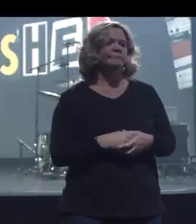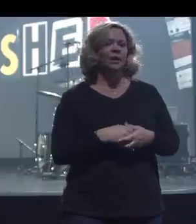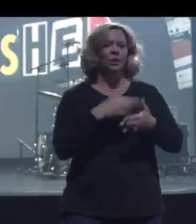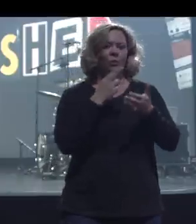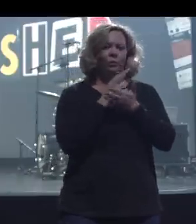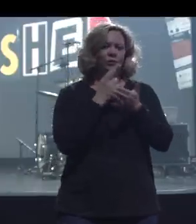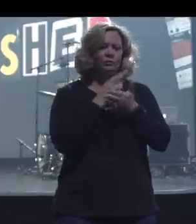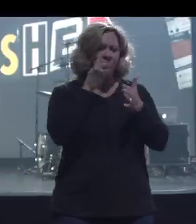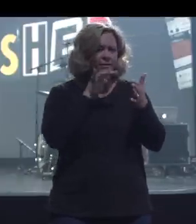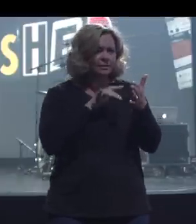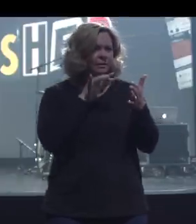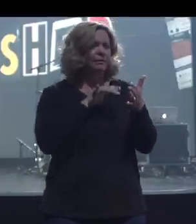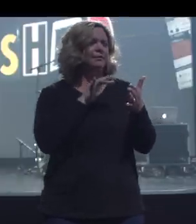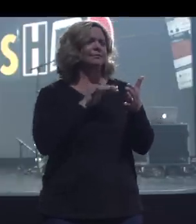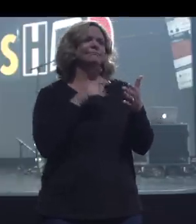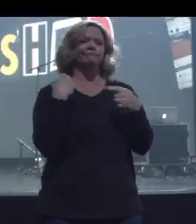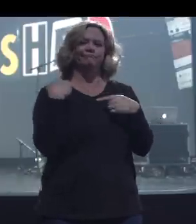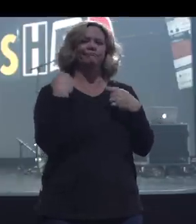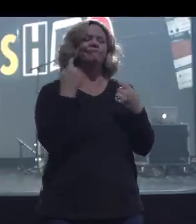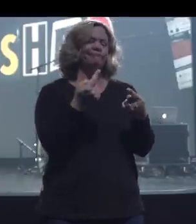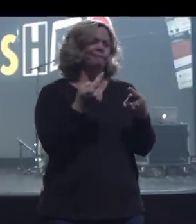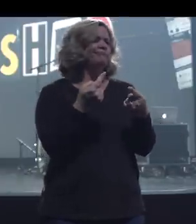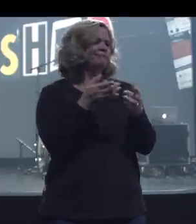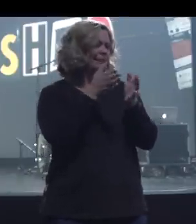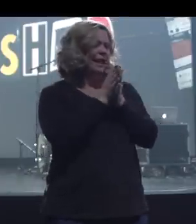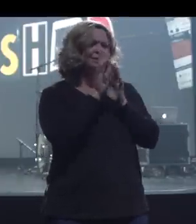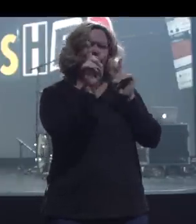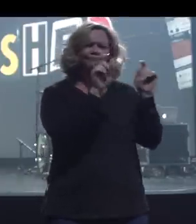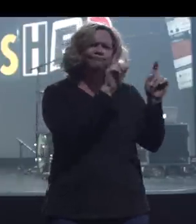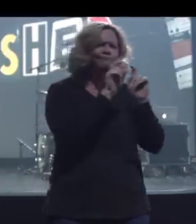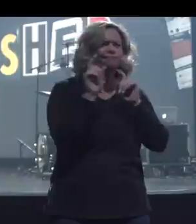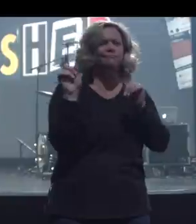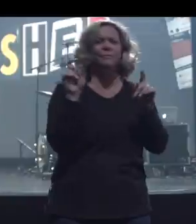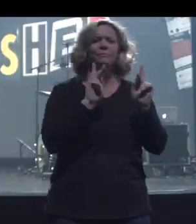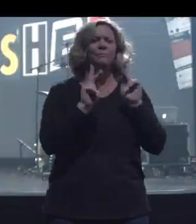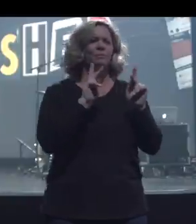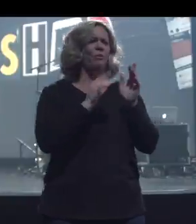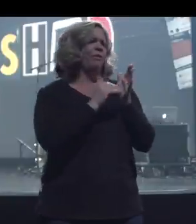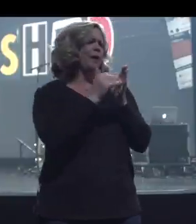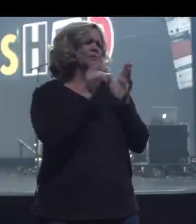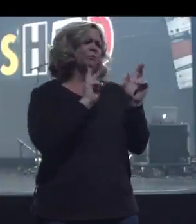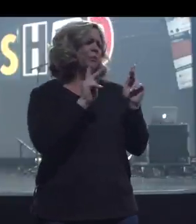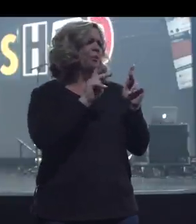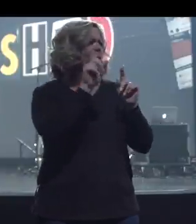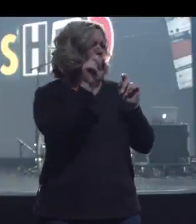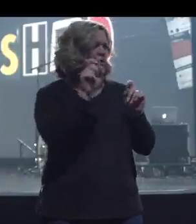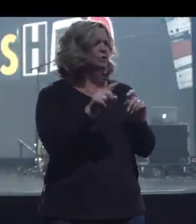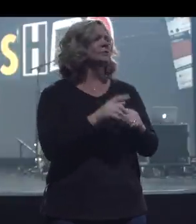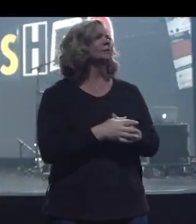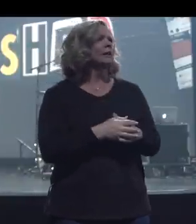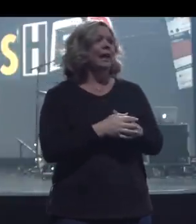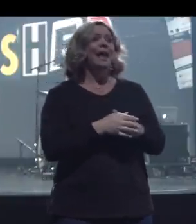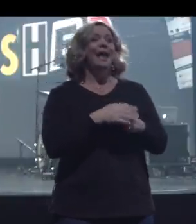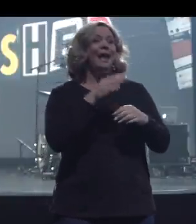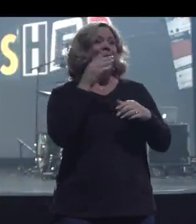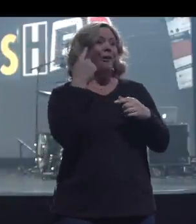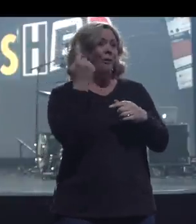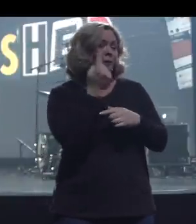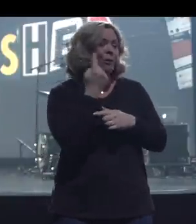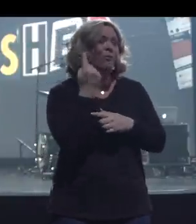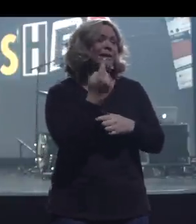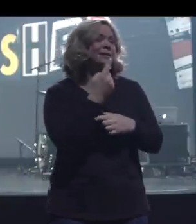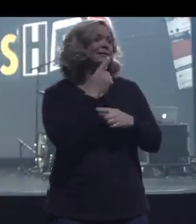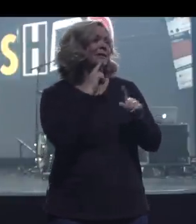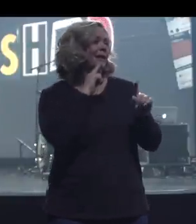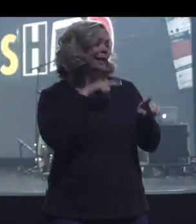researchers have studied this over the years? They've asked thousands and thousands of people this question. And do you know the answer is almost